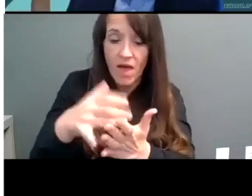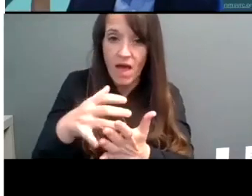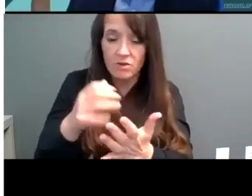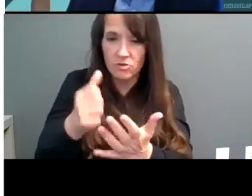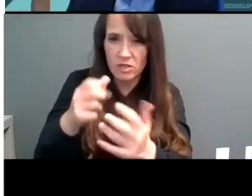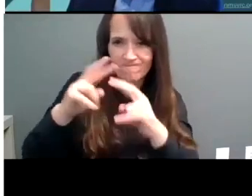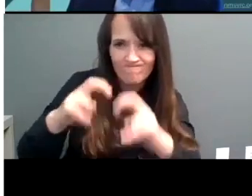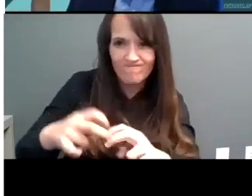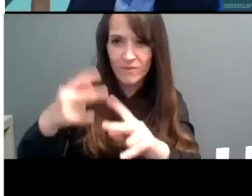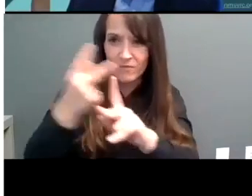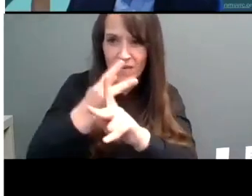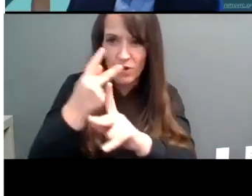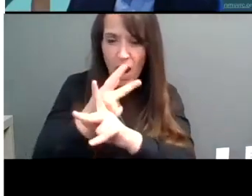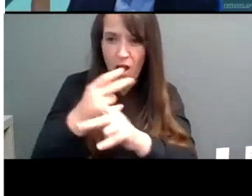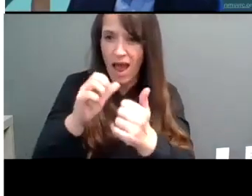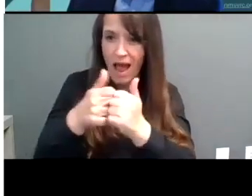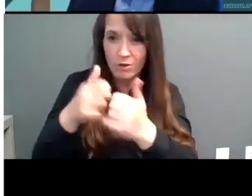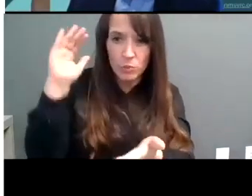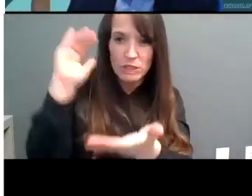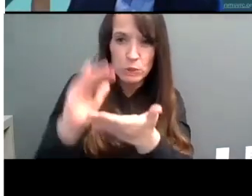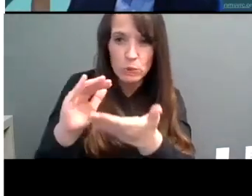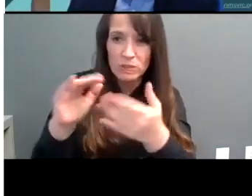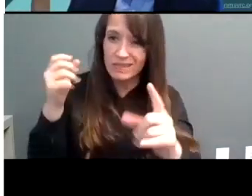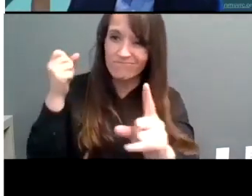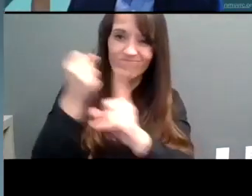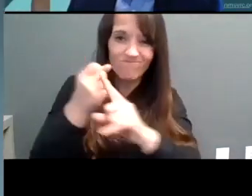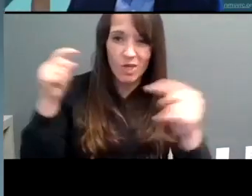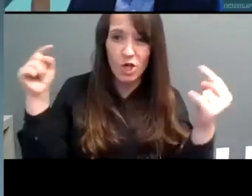is trauma-informed and based upon evidence.